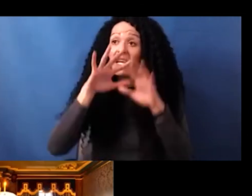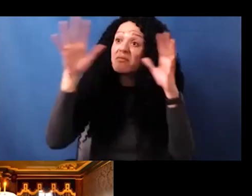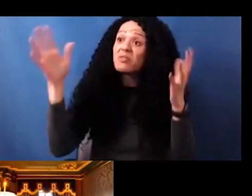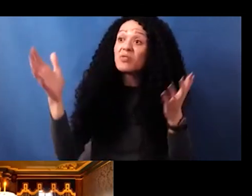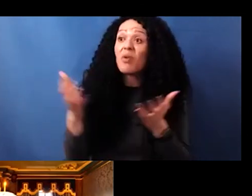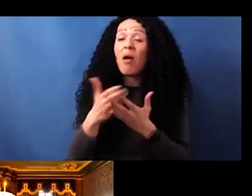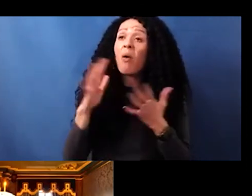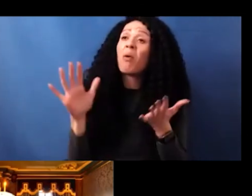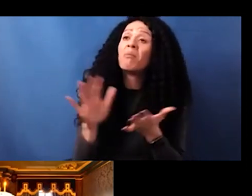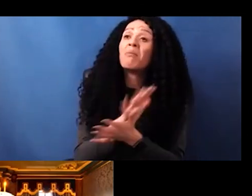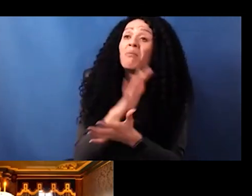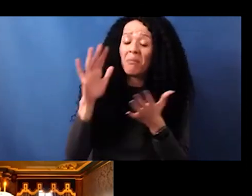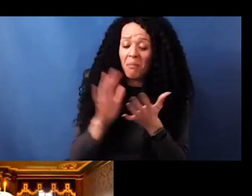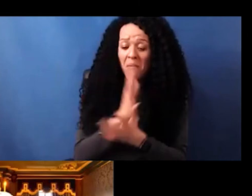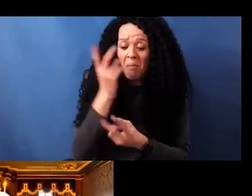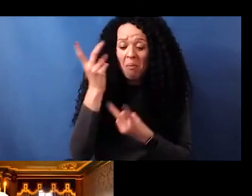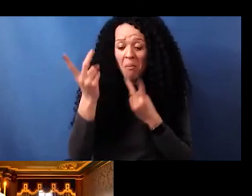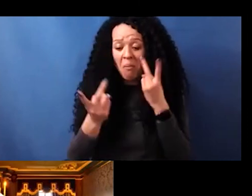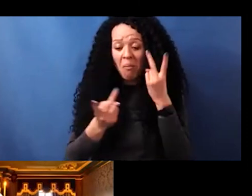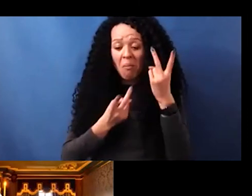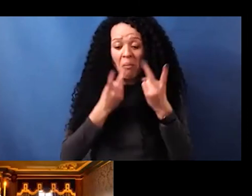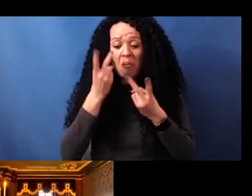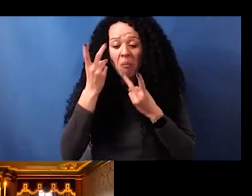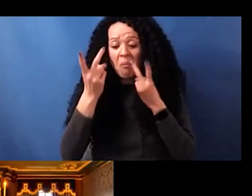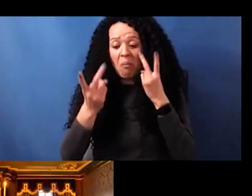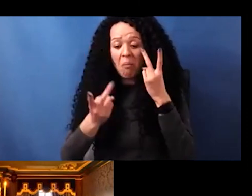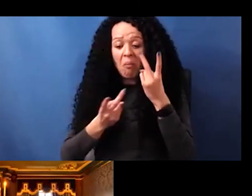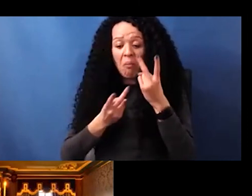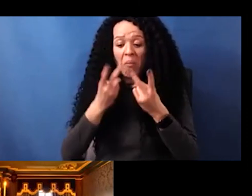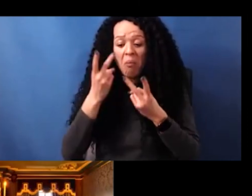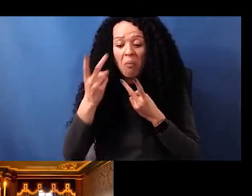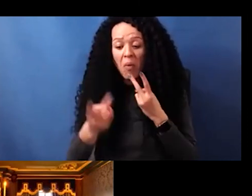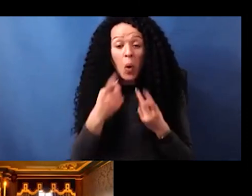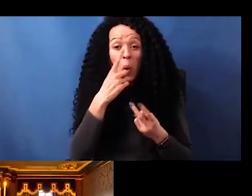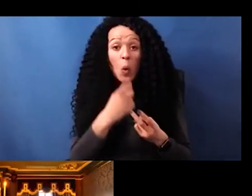foreign strand canst the rough